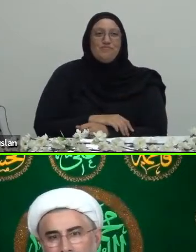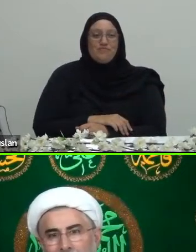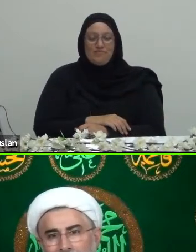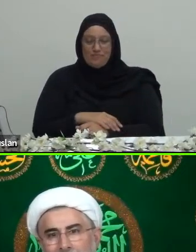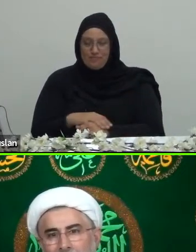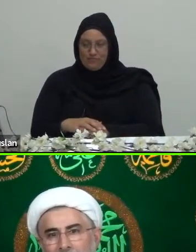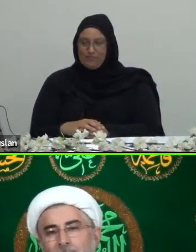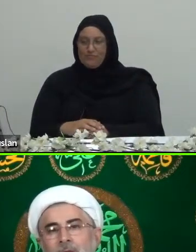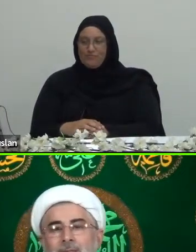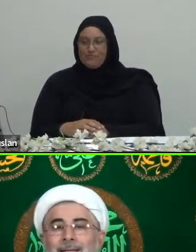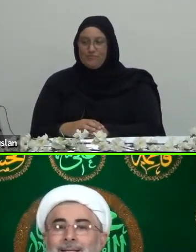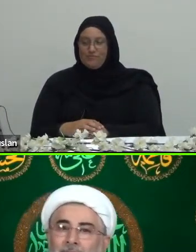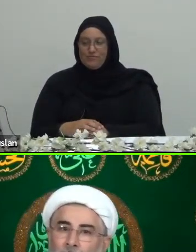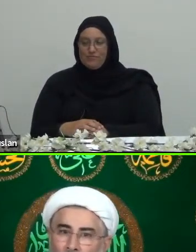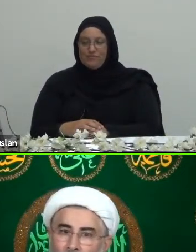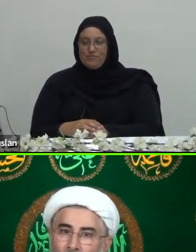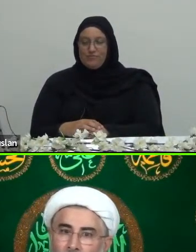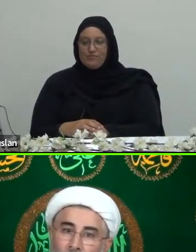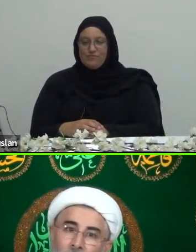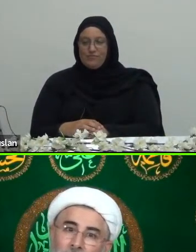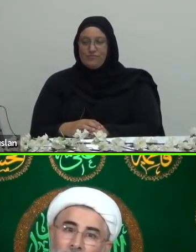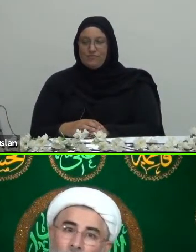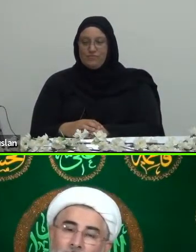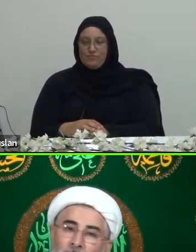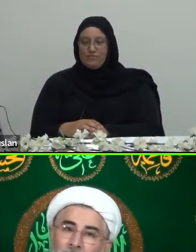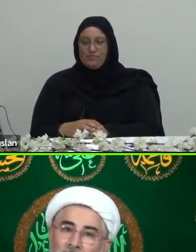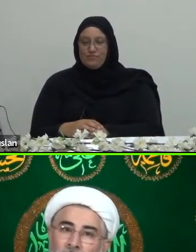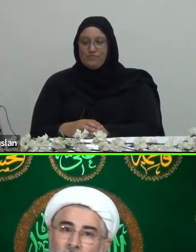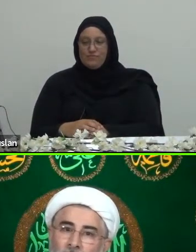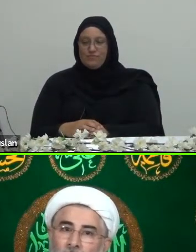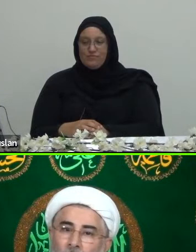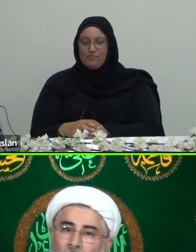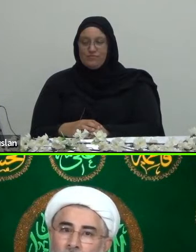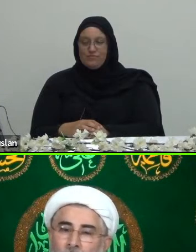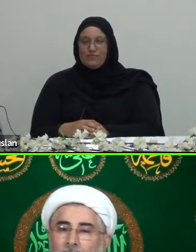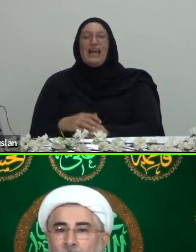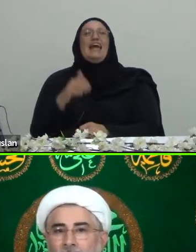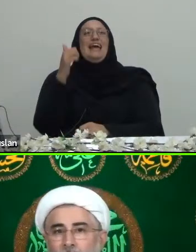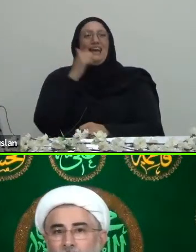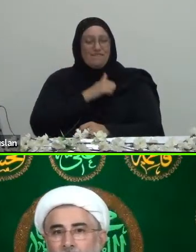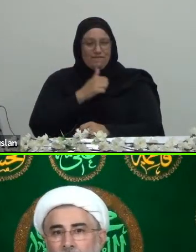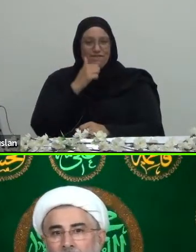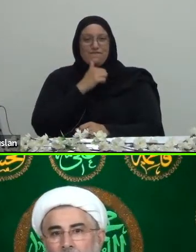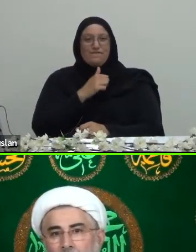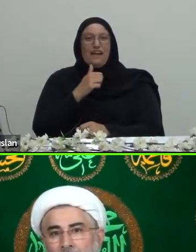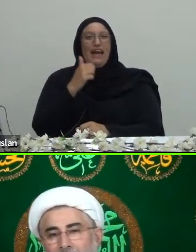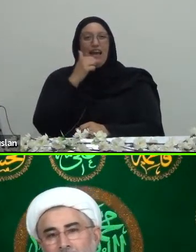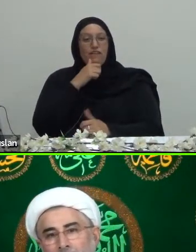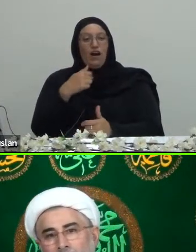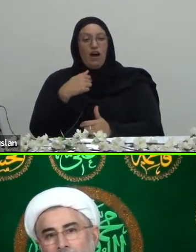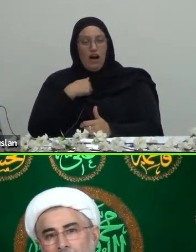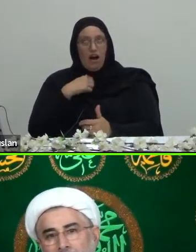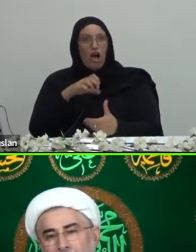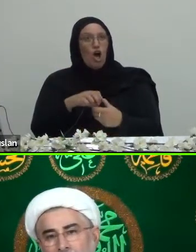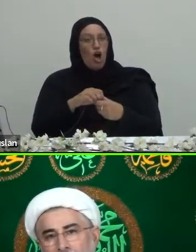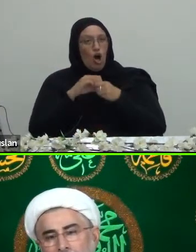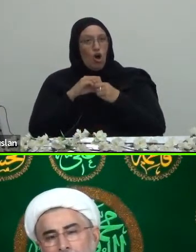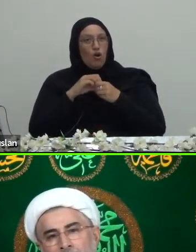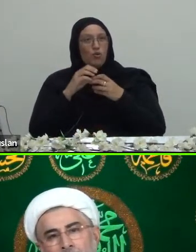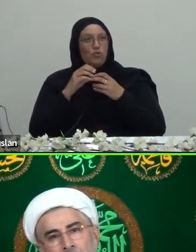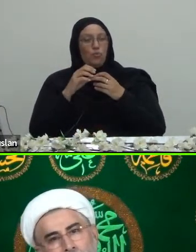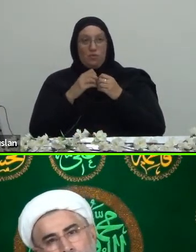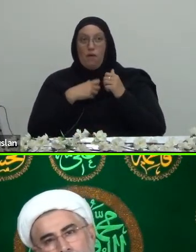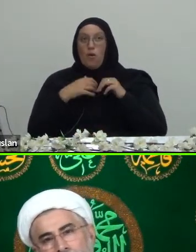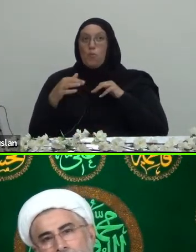one as a family, they get the priority because he's one of the beneficiary or she's one of the beneficiaries to that property.